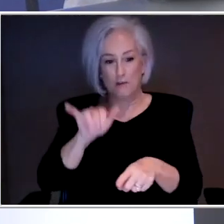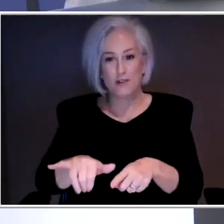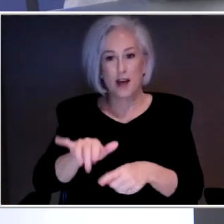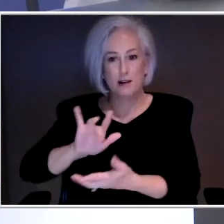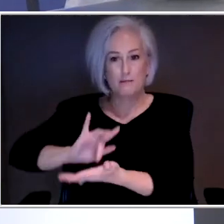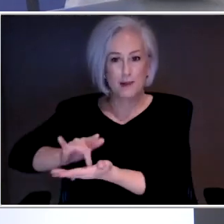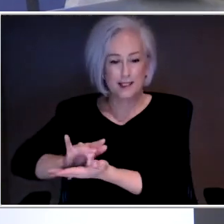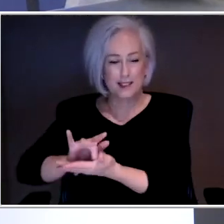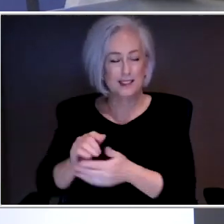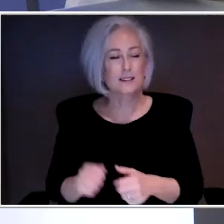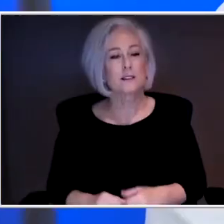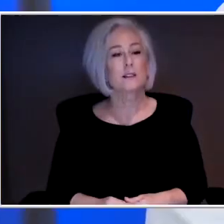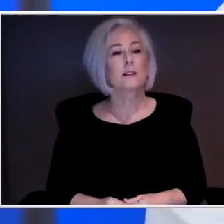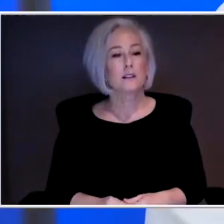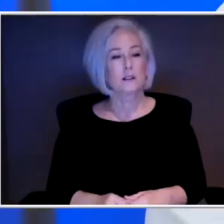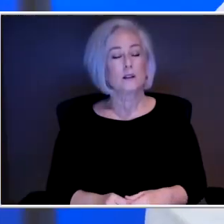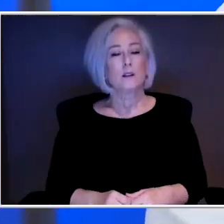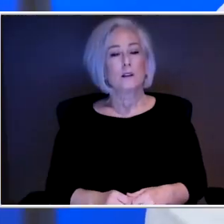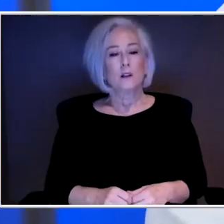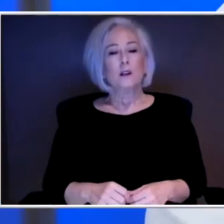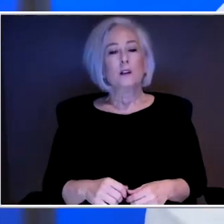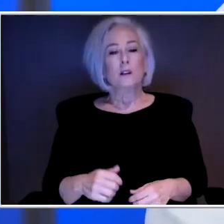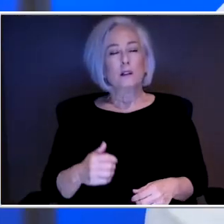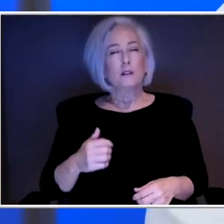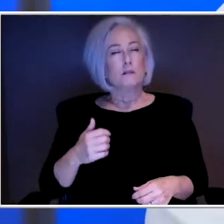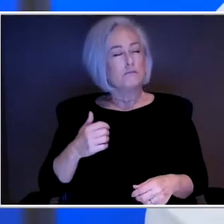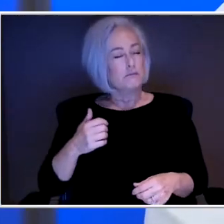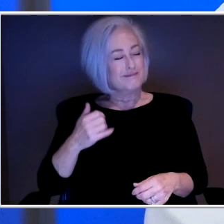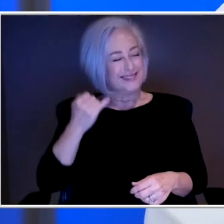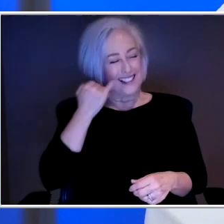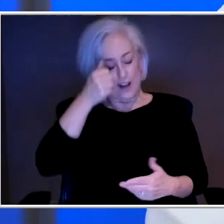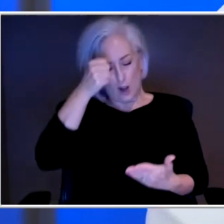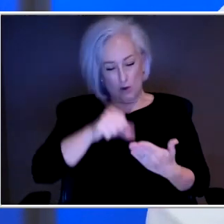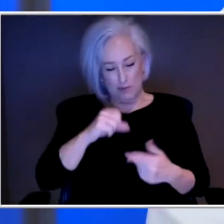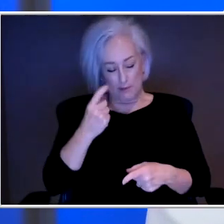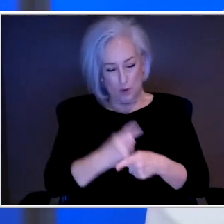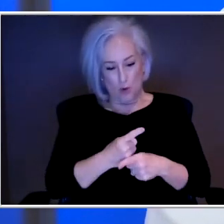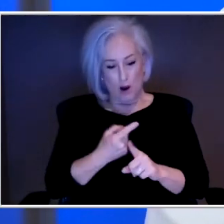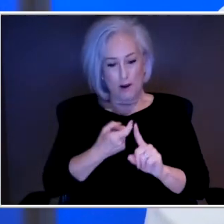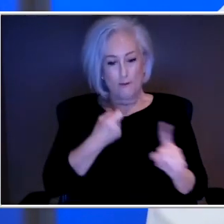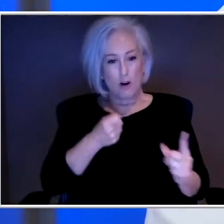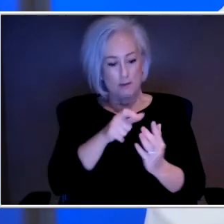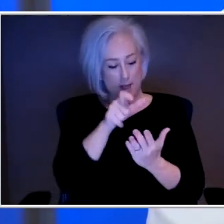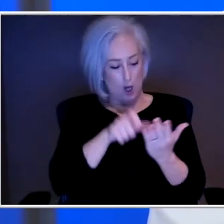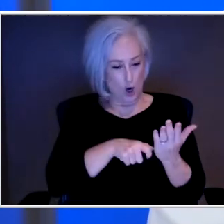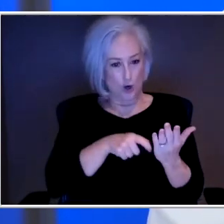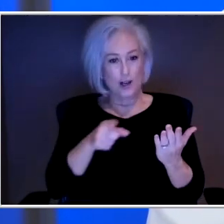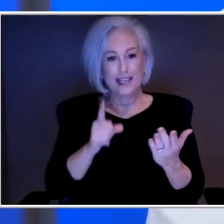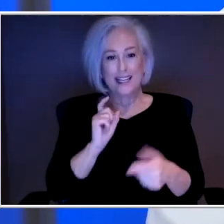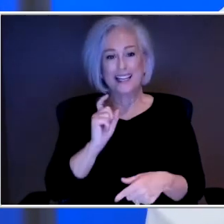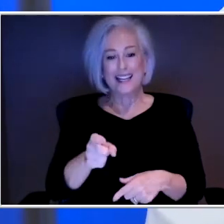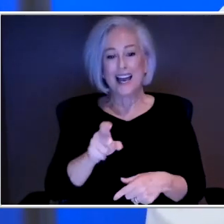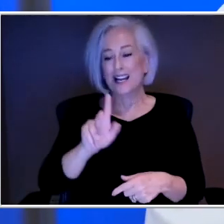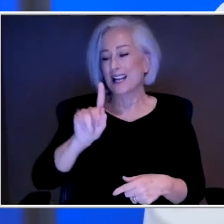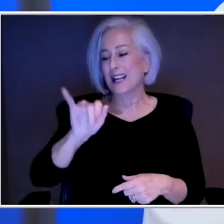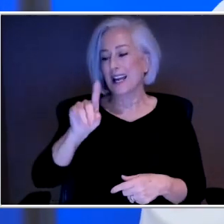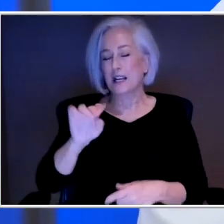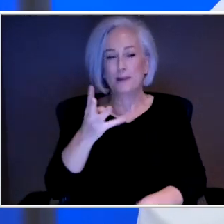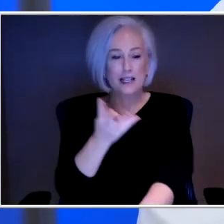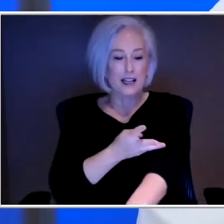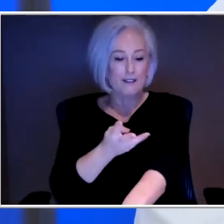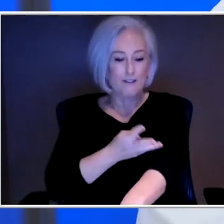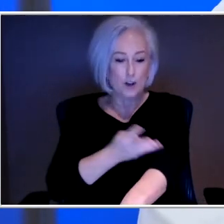for? Yeah, so from what I recall, in the articles that were written about it, so he was getting ketamine infusions, and his last infusion